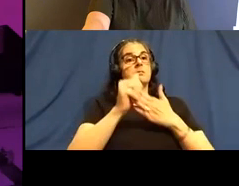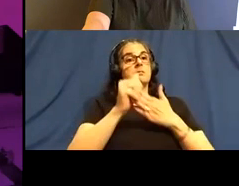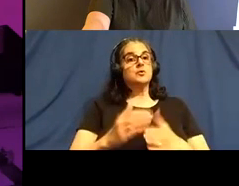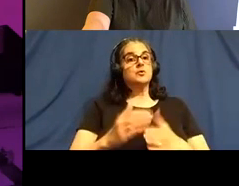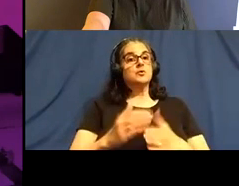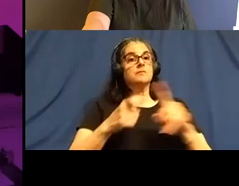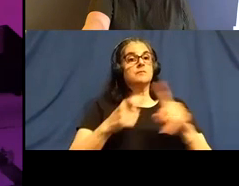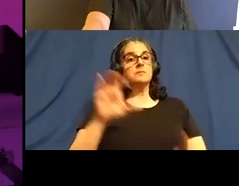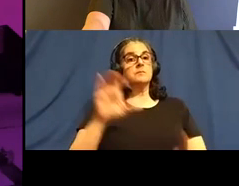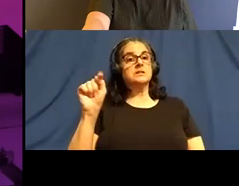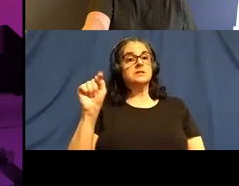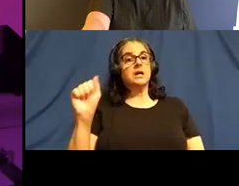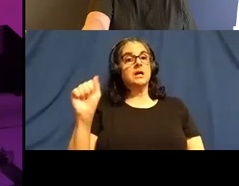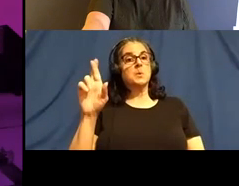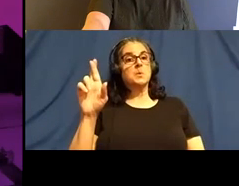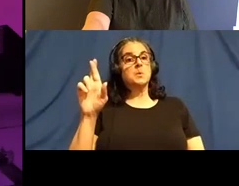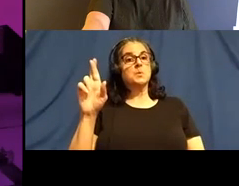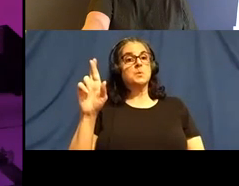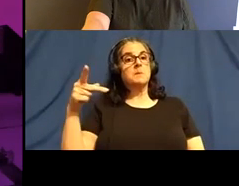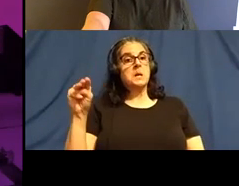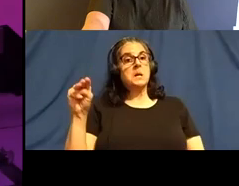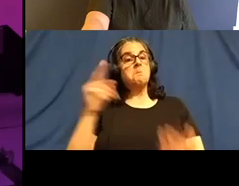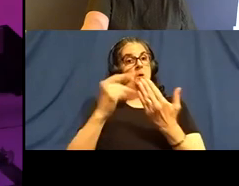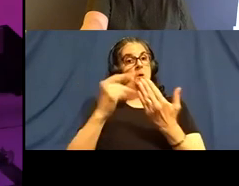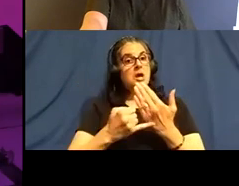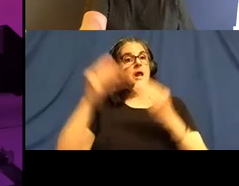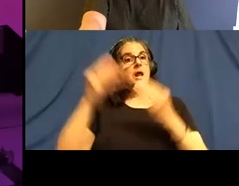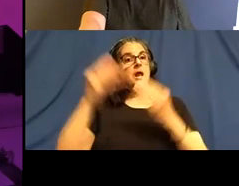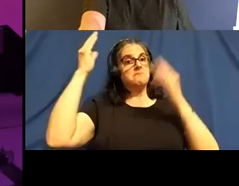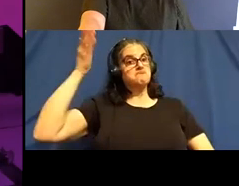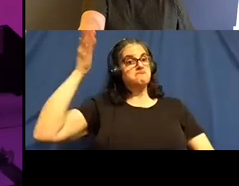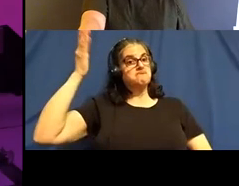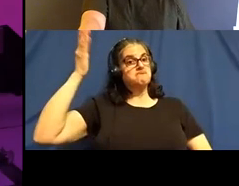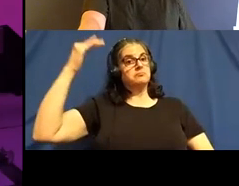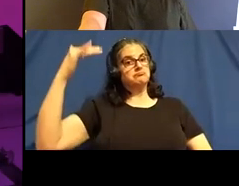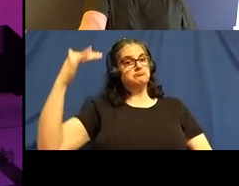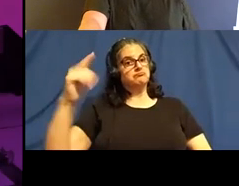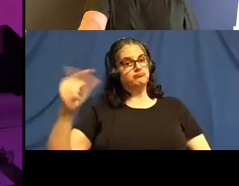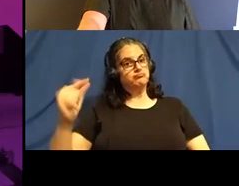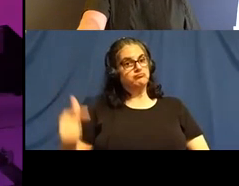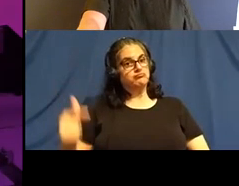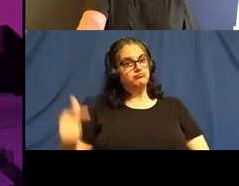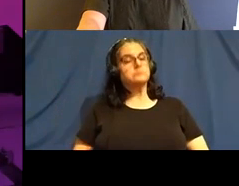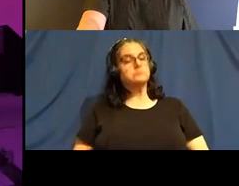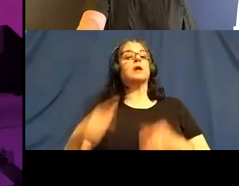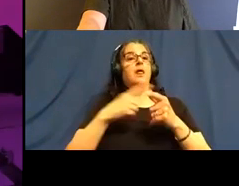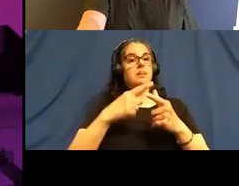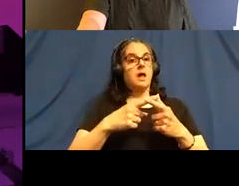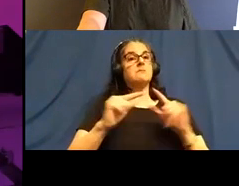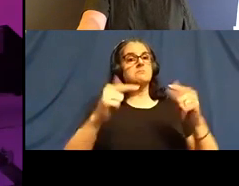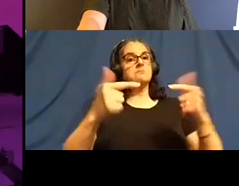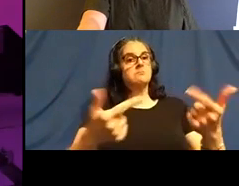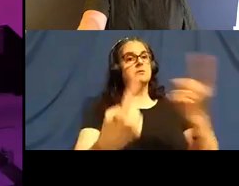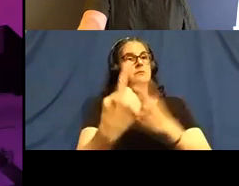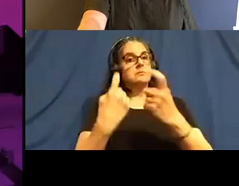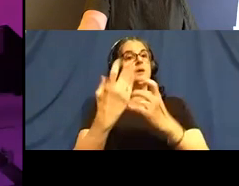15 minutes to do a Q&A session. Some of you have already submitted questions through the registration page where